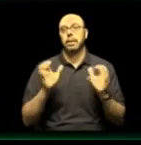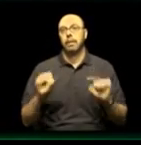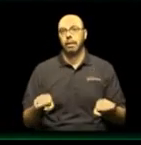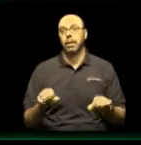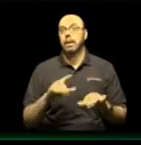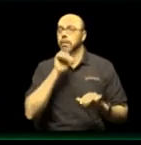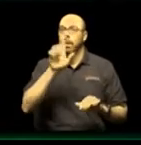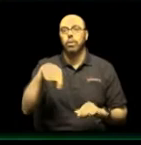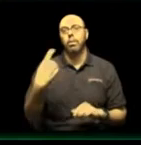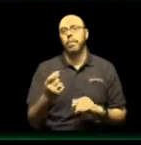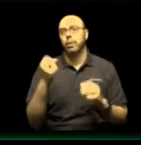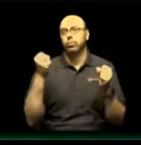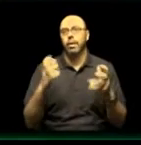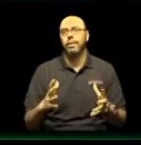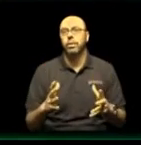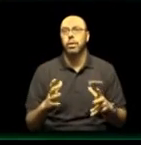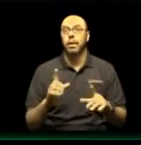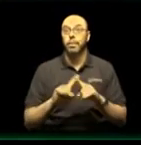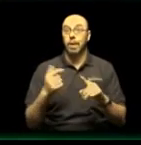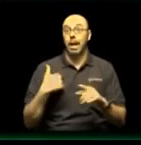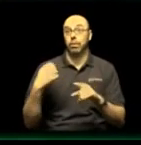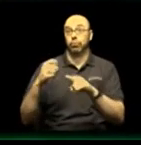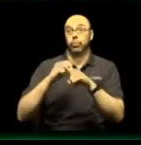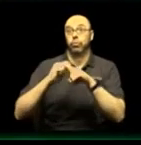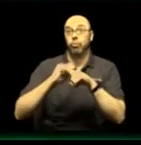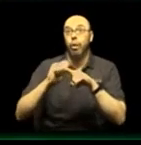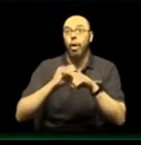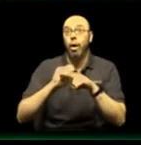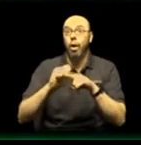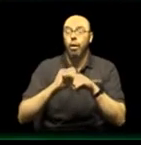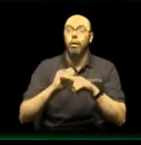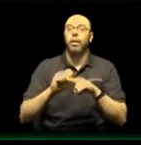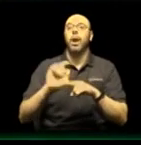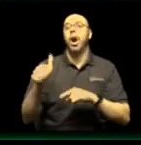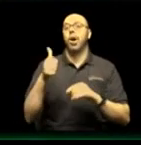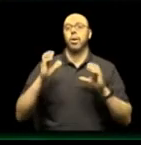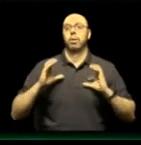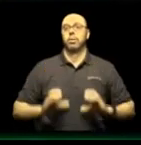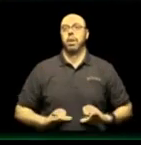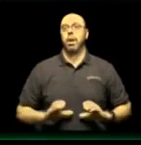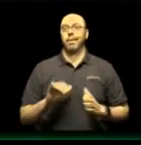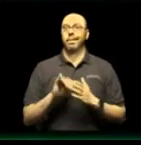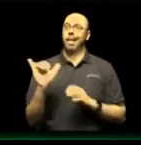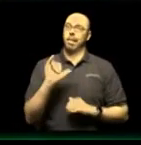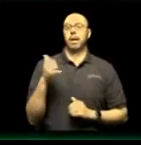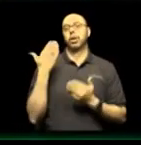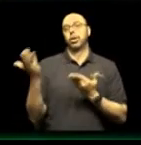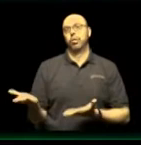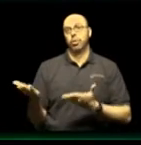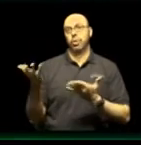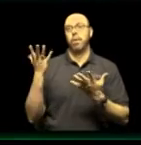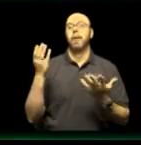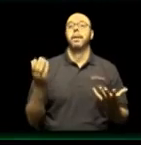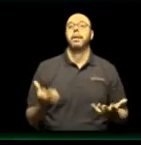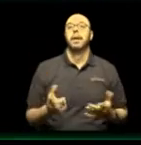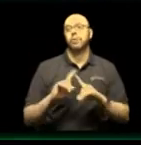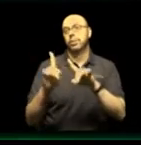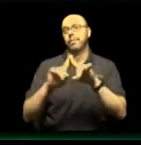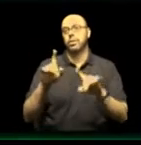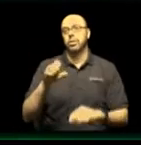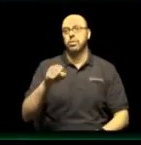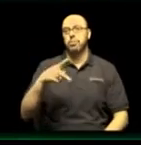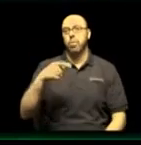just drivers. I also train regular clients, just like you, or different kinds of sports.